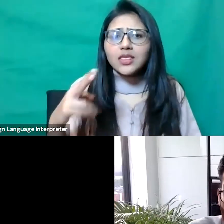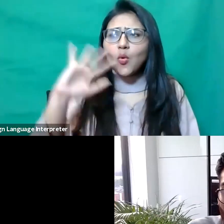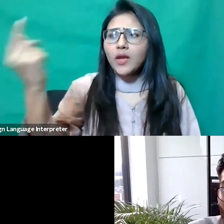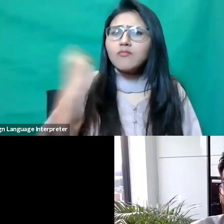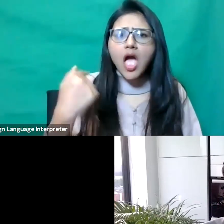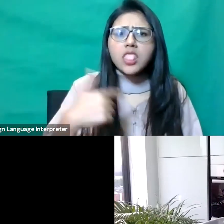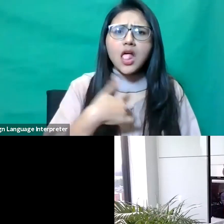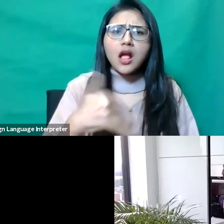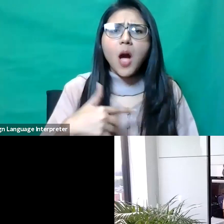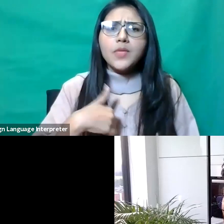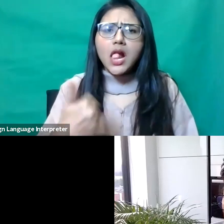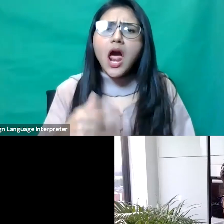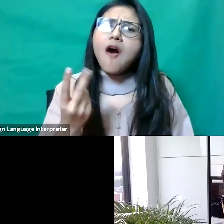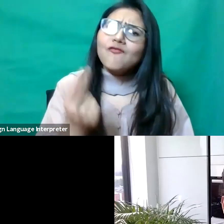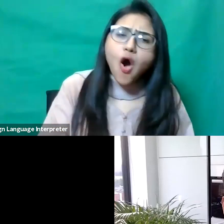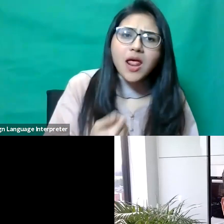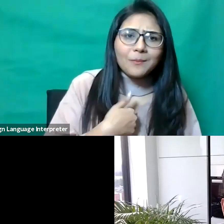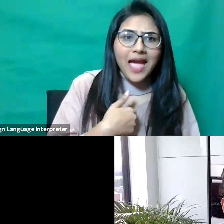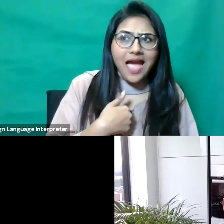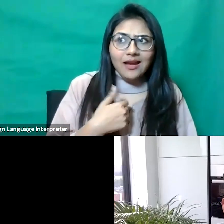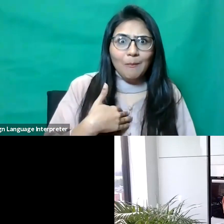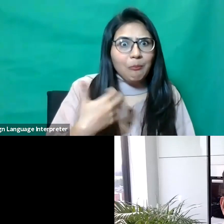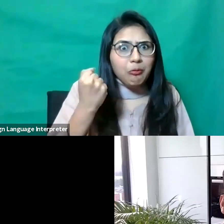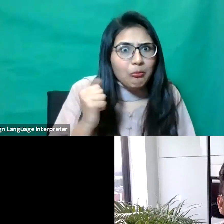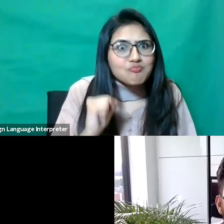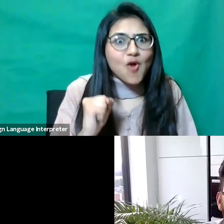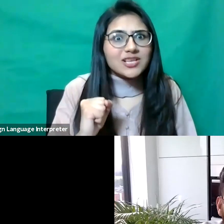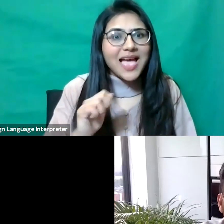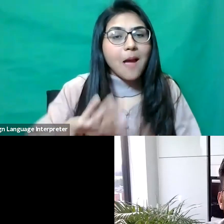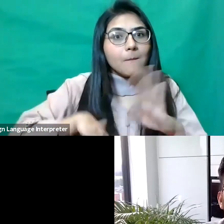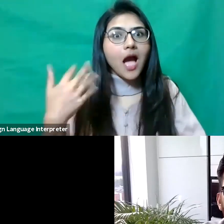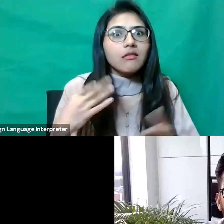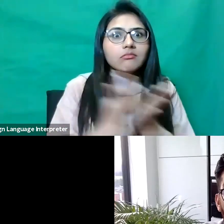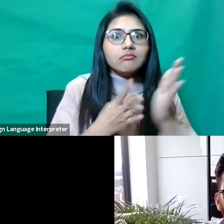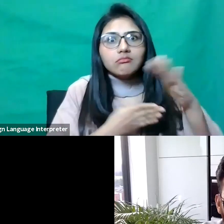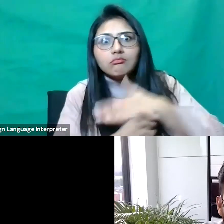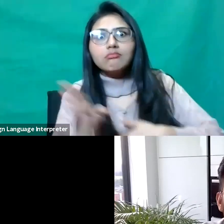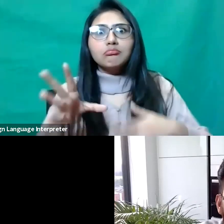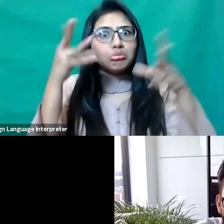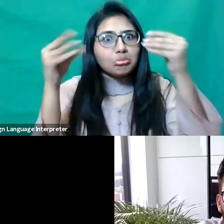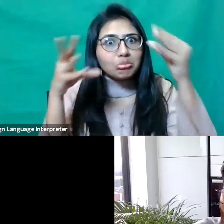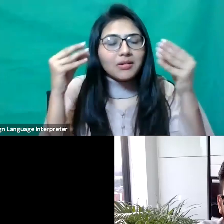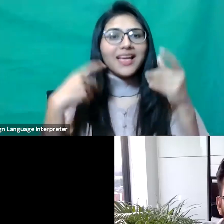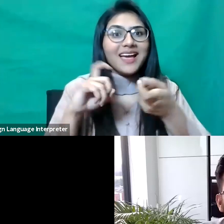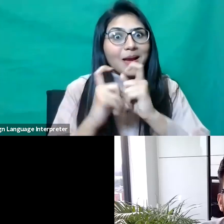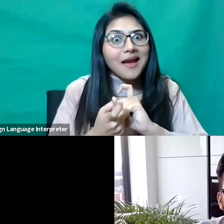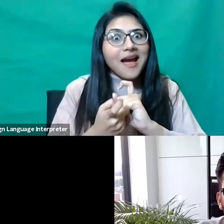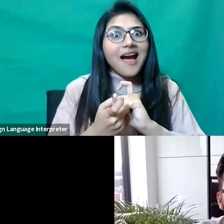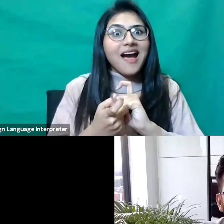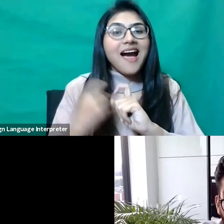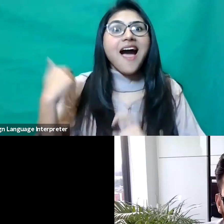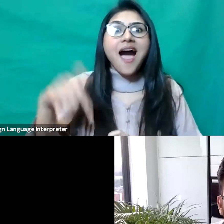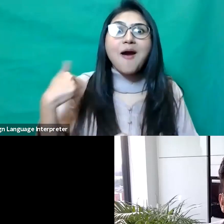was just hiding in the cave. But when I was out to university, I mean, come on, guys, you got this. This is your